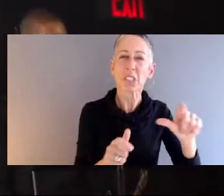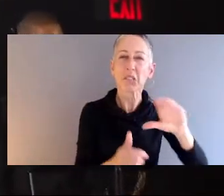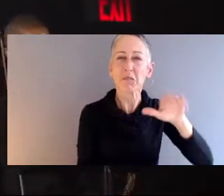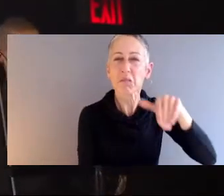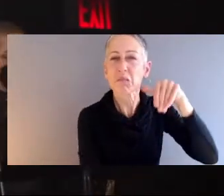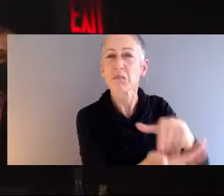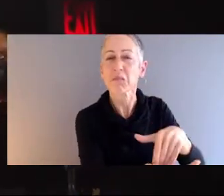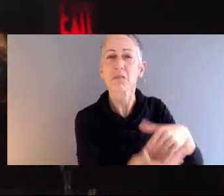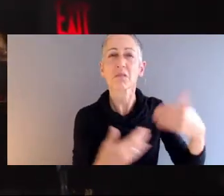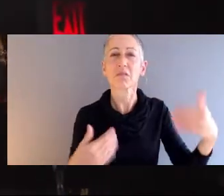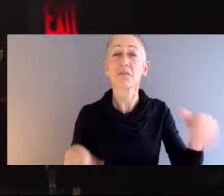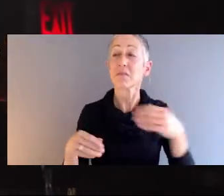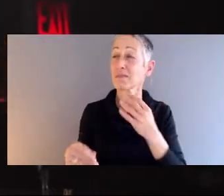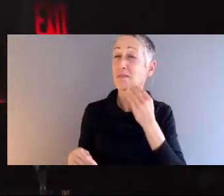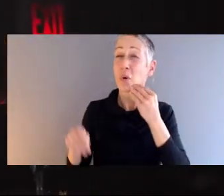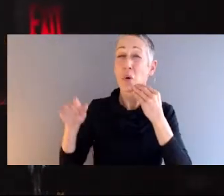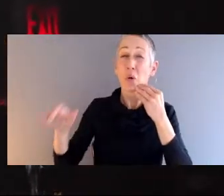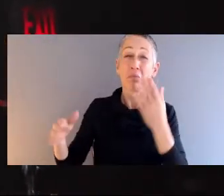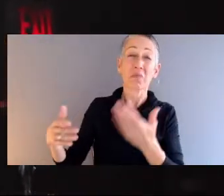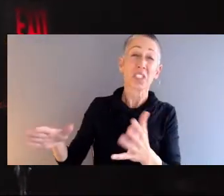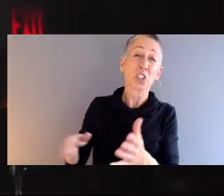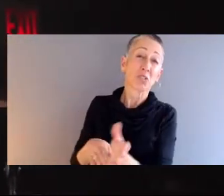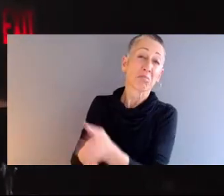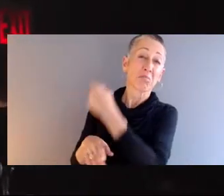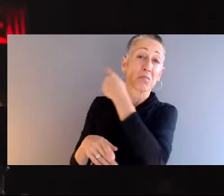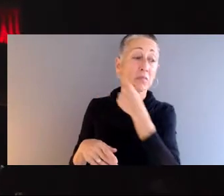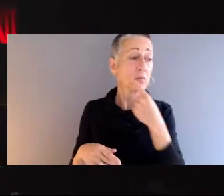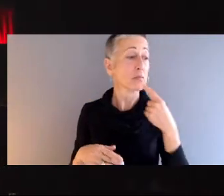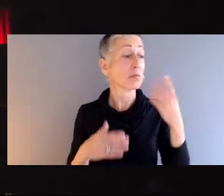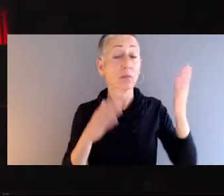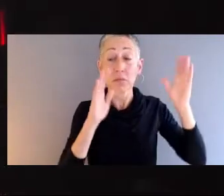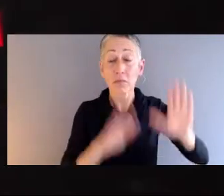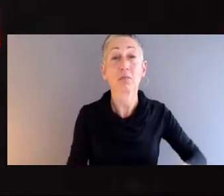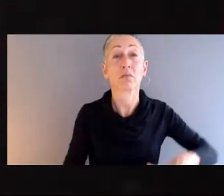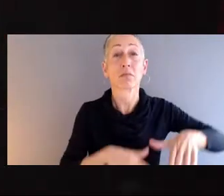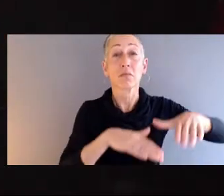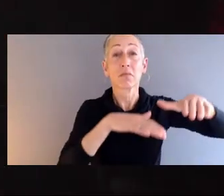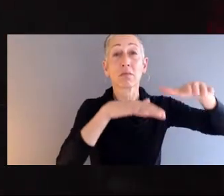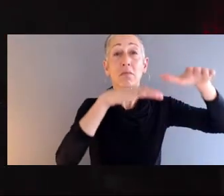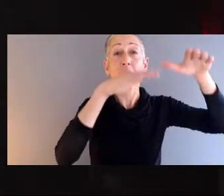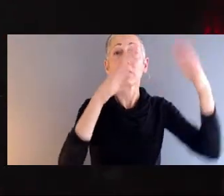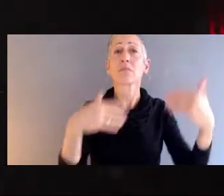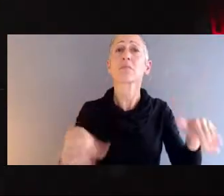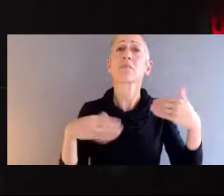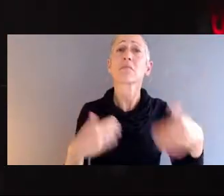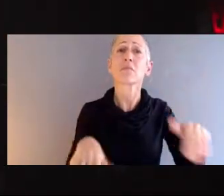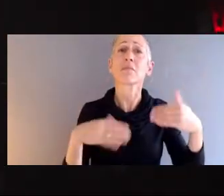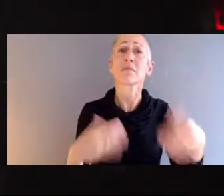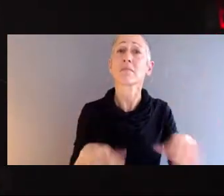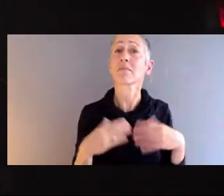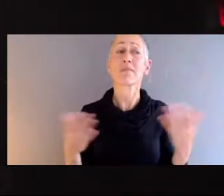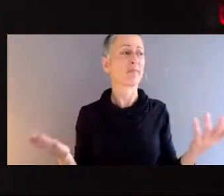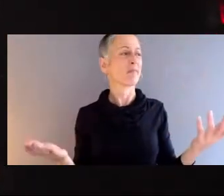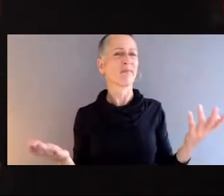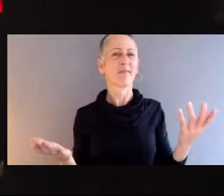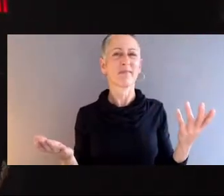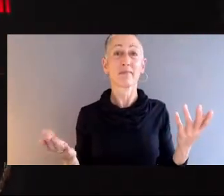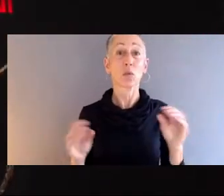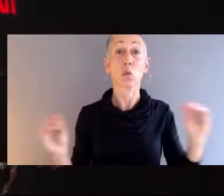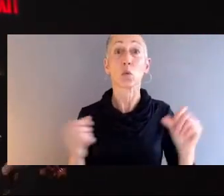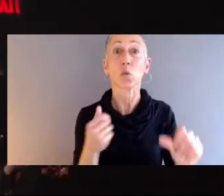there. They raised us far from danger, no expense to be spared.